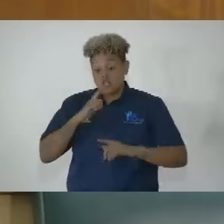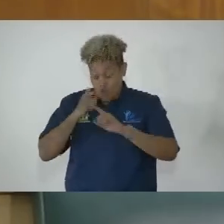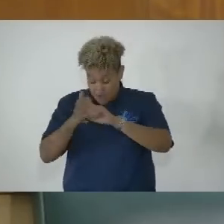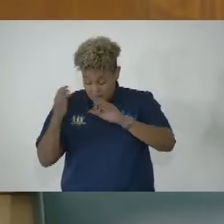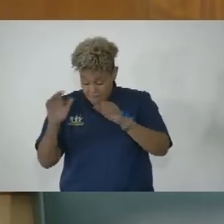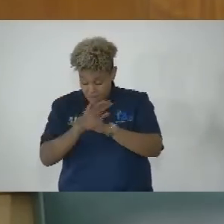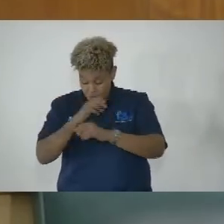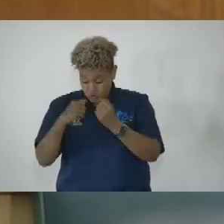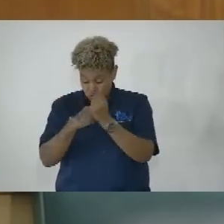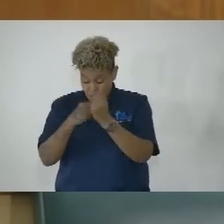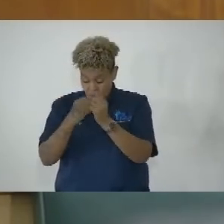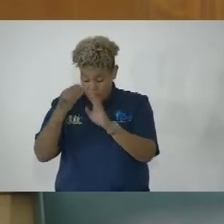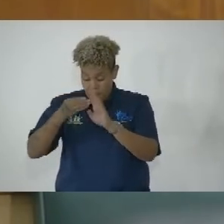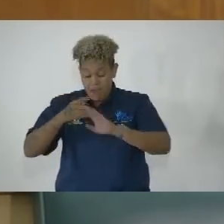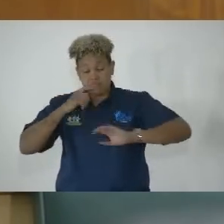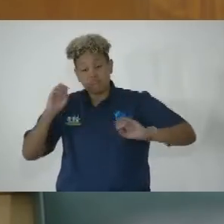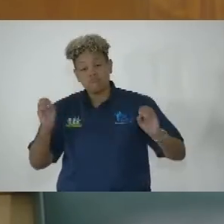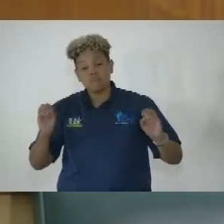bipartisan support,